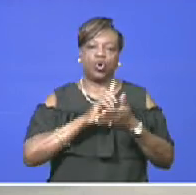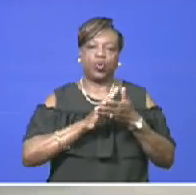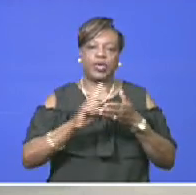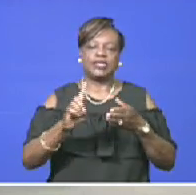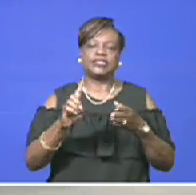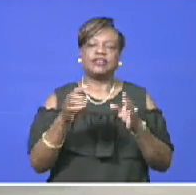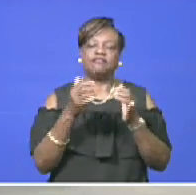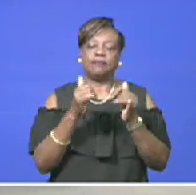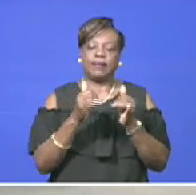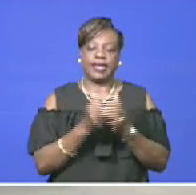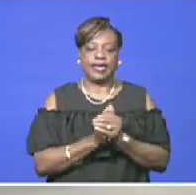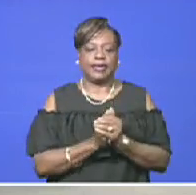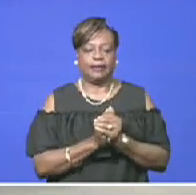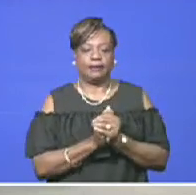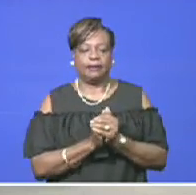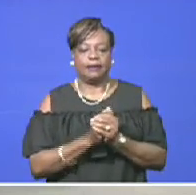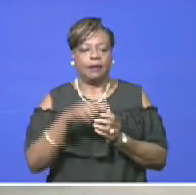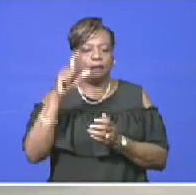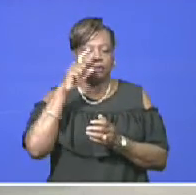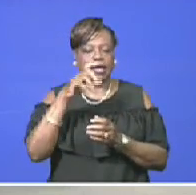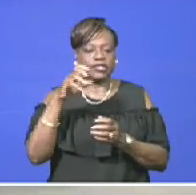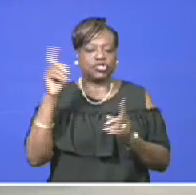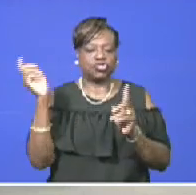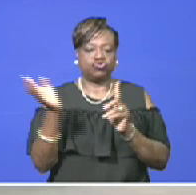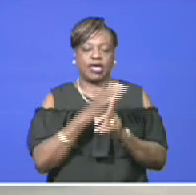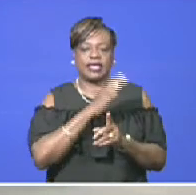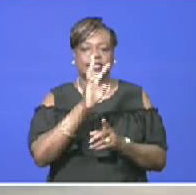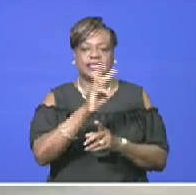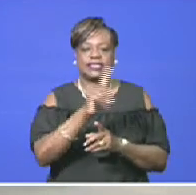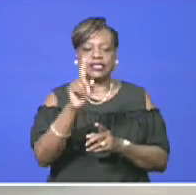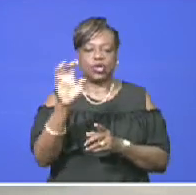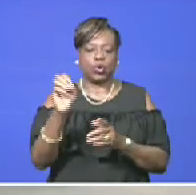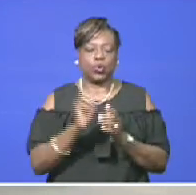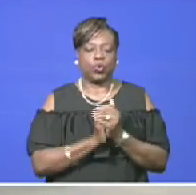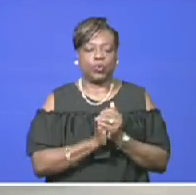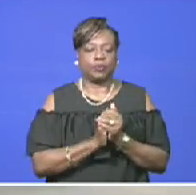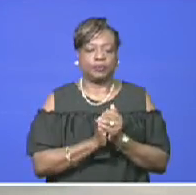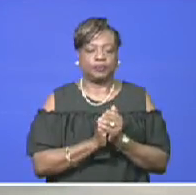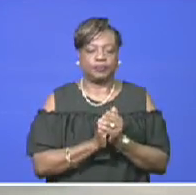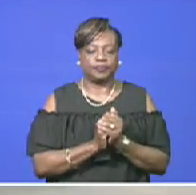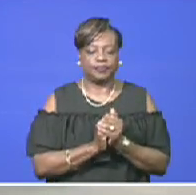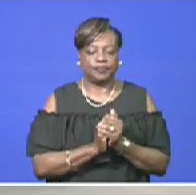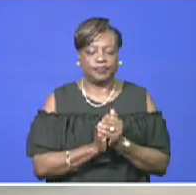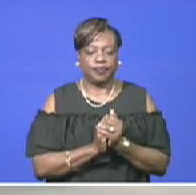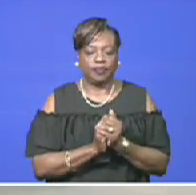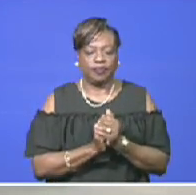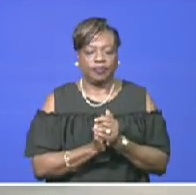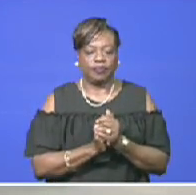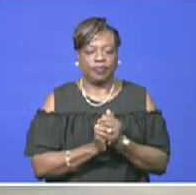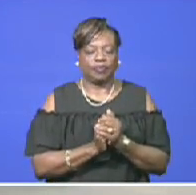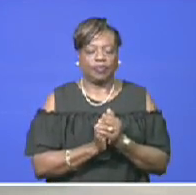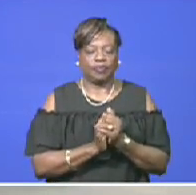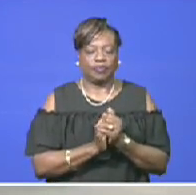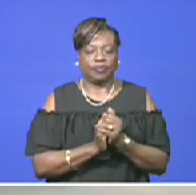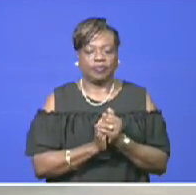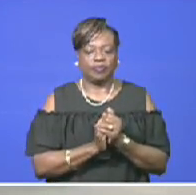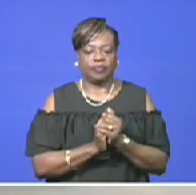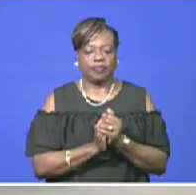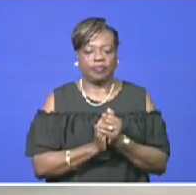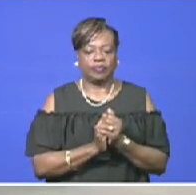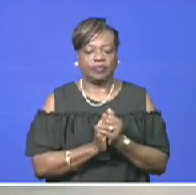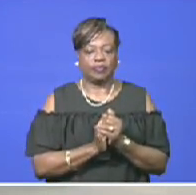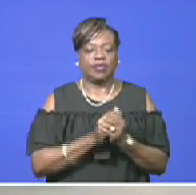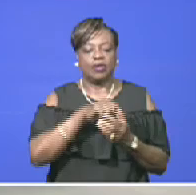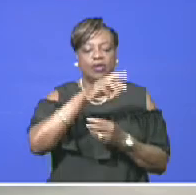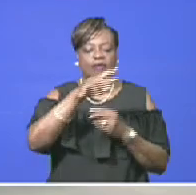Moonlight Strikers out front 6-0. The Strike Force are 5-1. BTC Nighthawks and Rubus Oil Stars both 3-3,